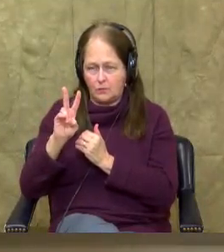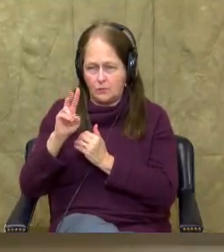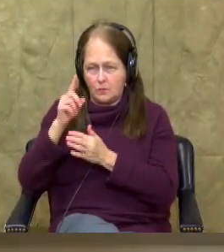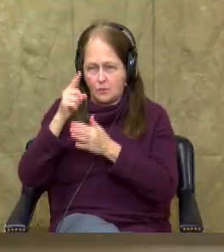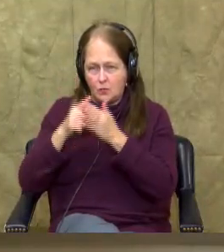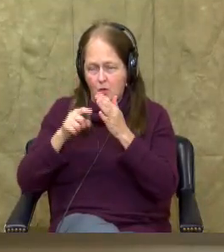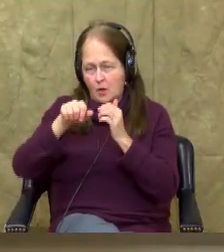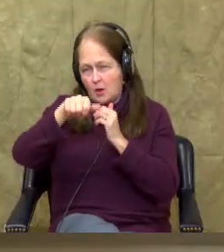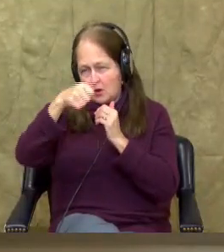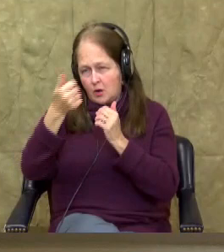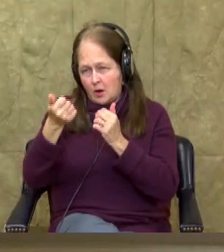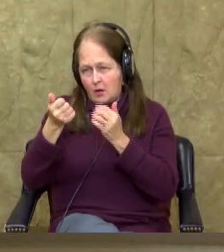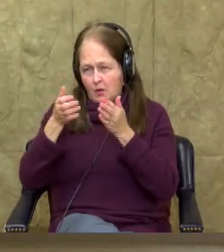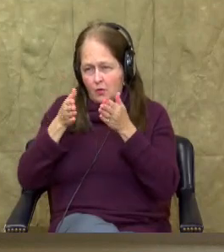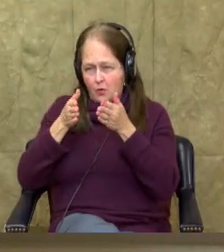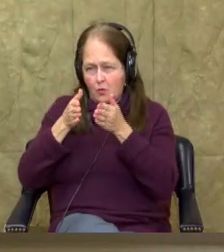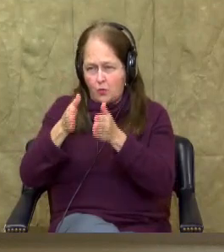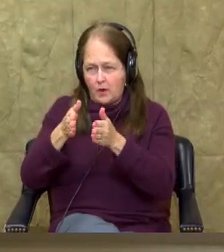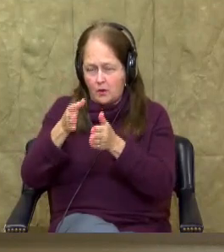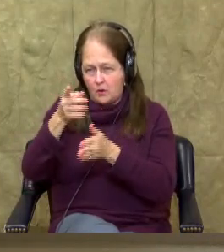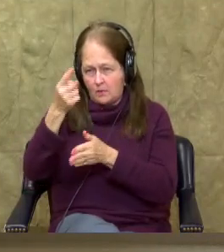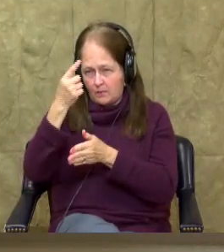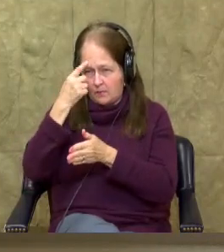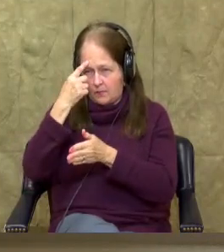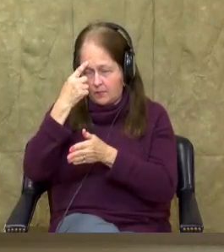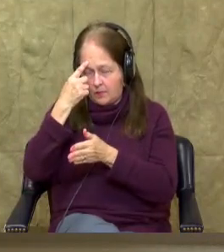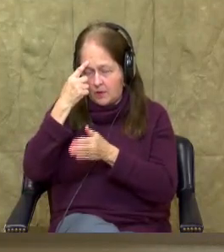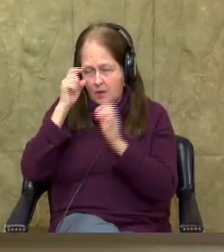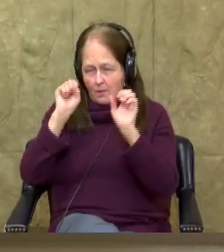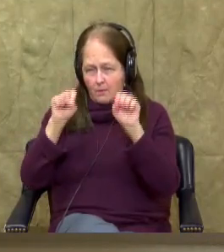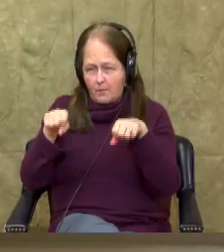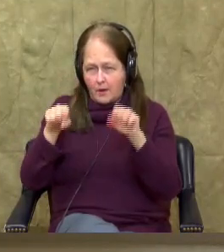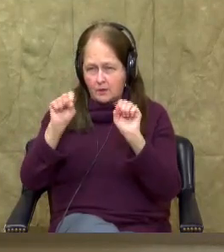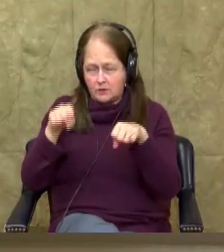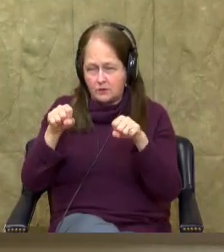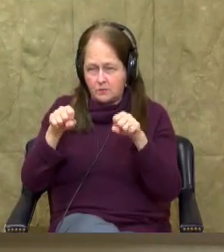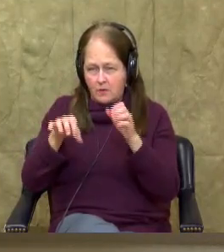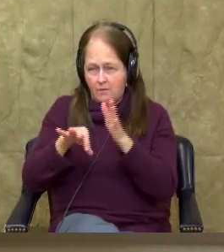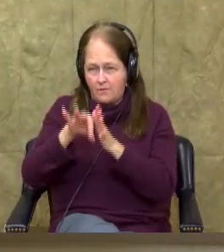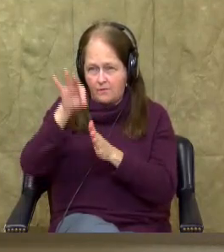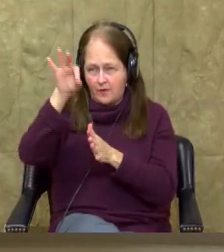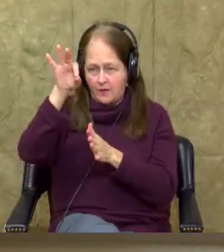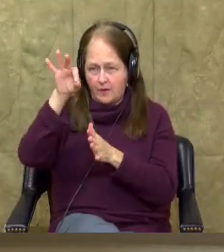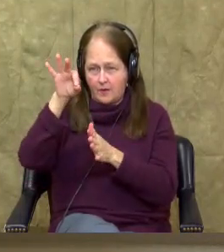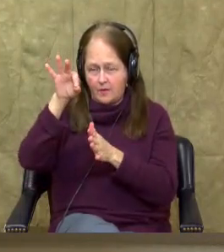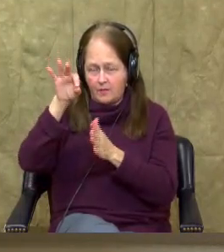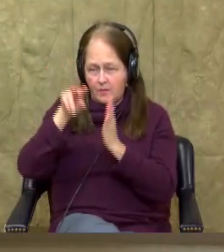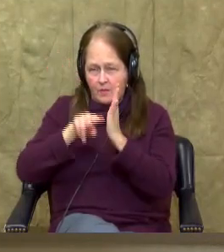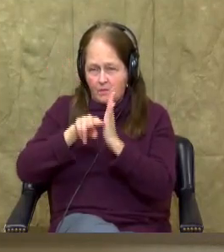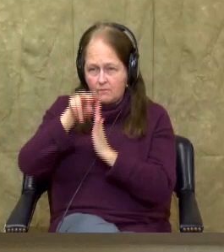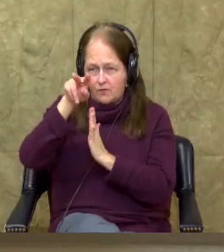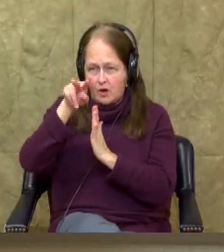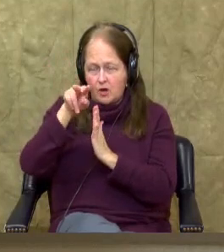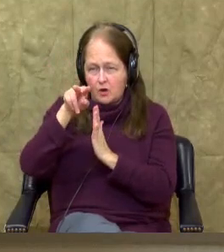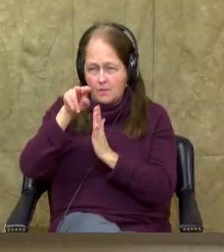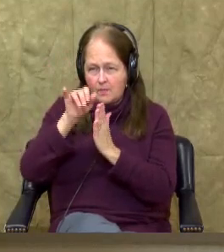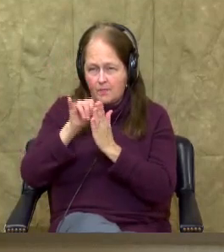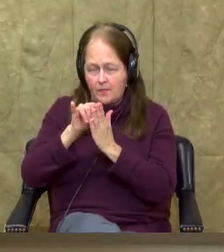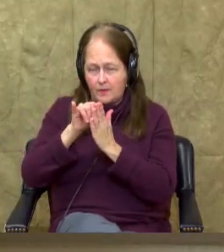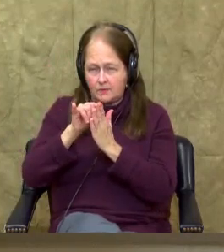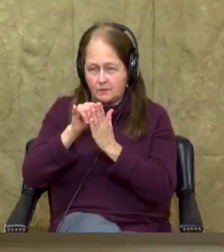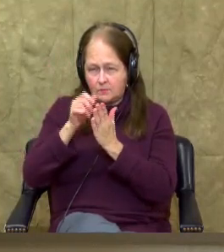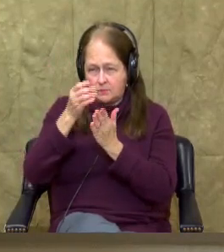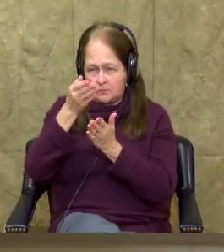What is another way that you think we can possibly find the volume of this